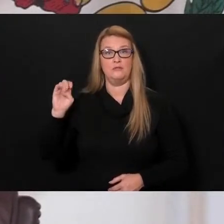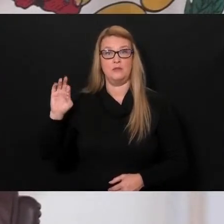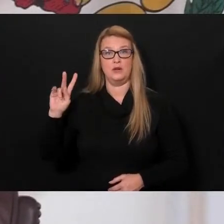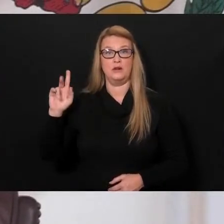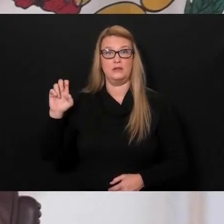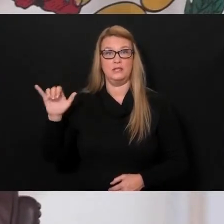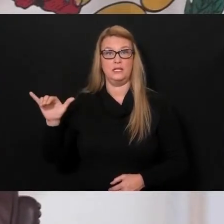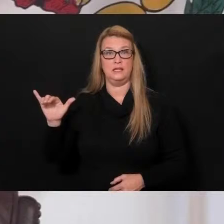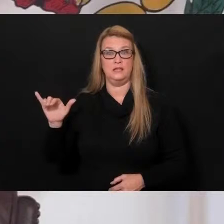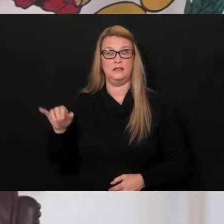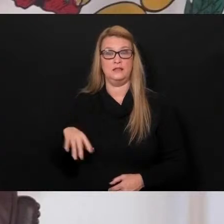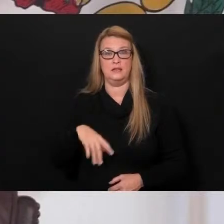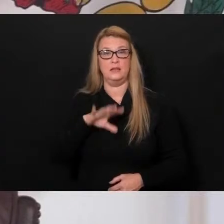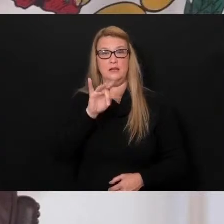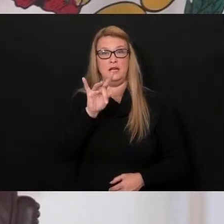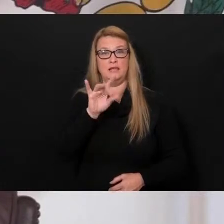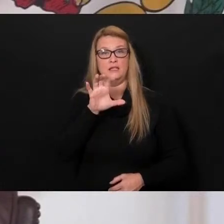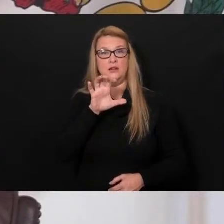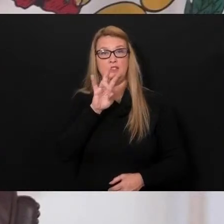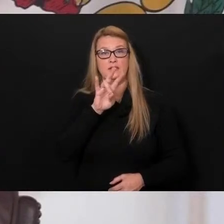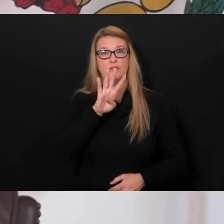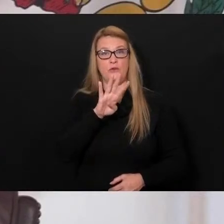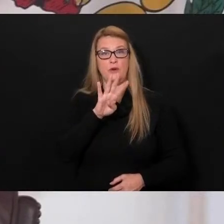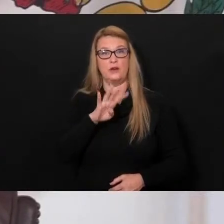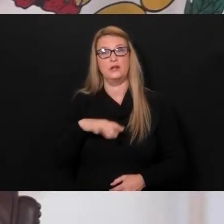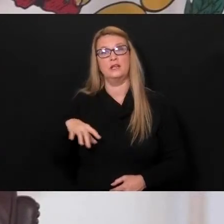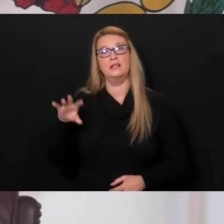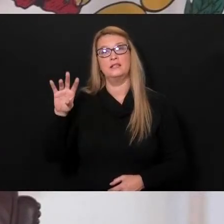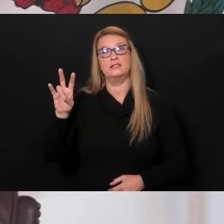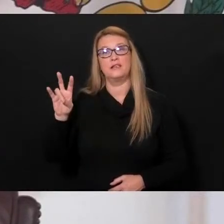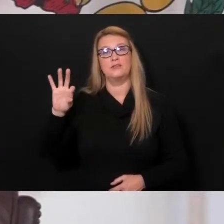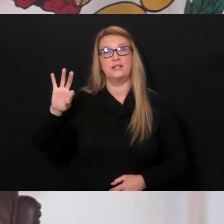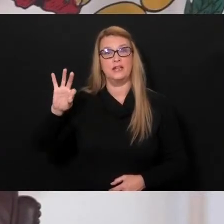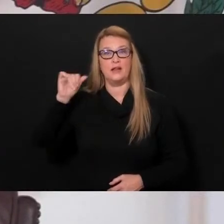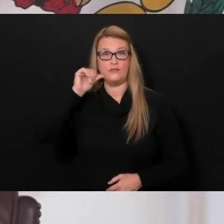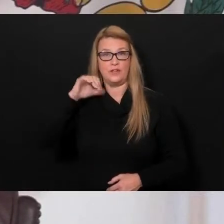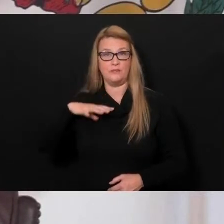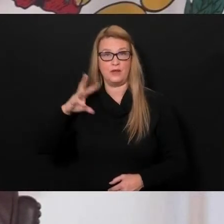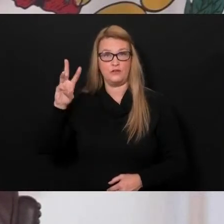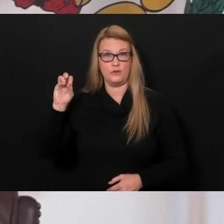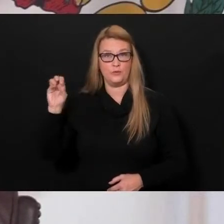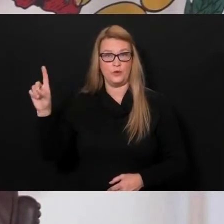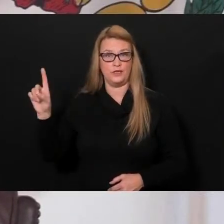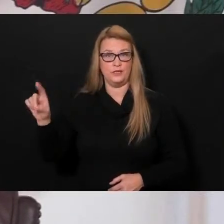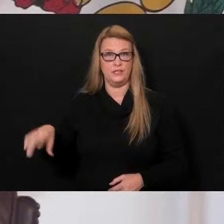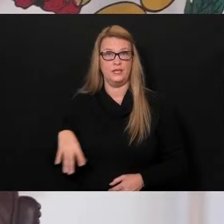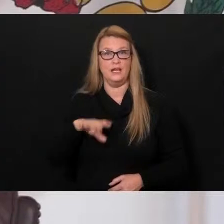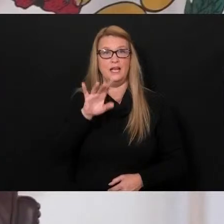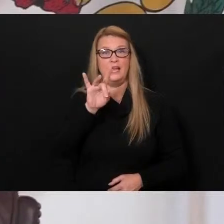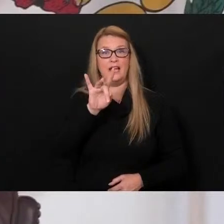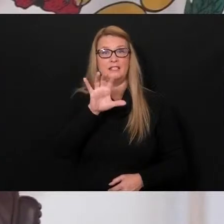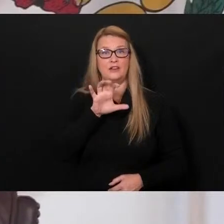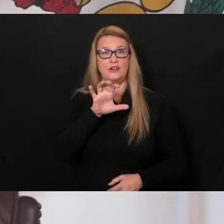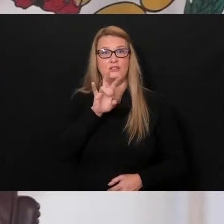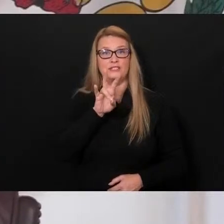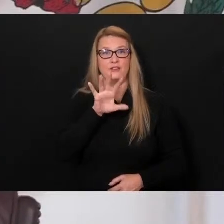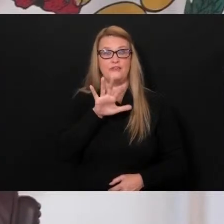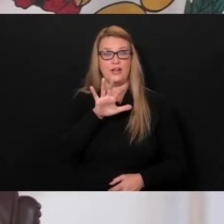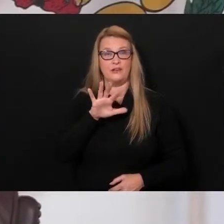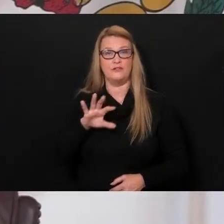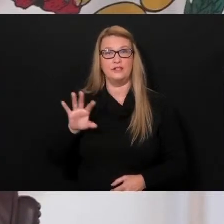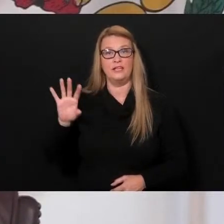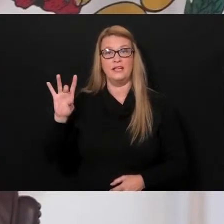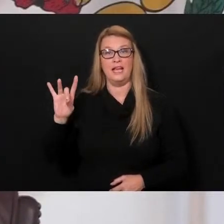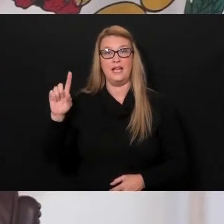County. Our 1,874th death is a 79-year-old female from Wood County. Our 1,875th death